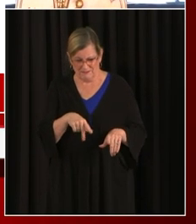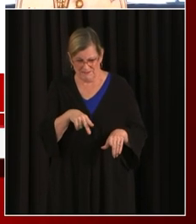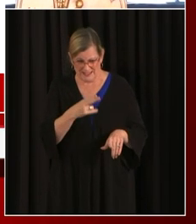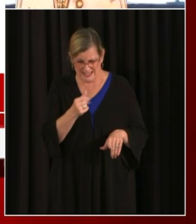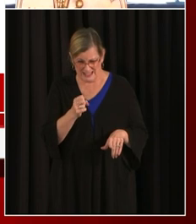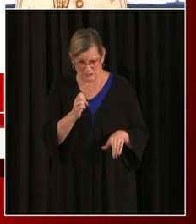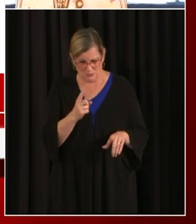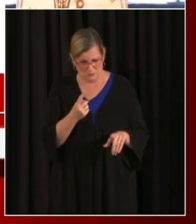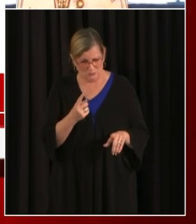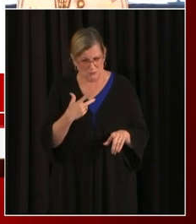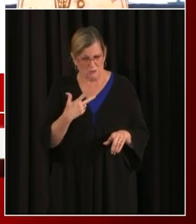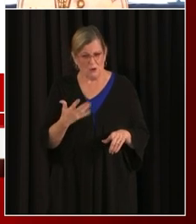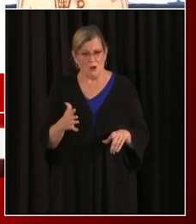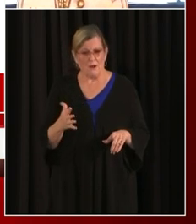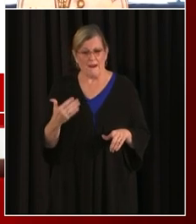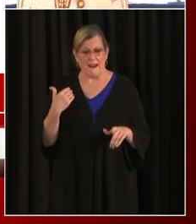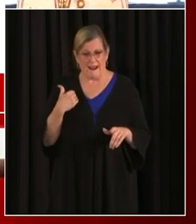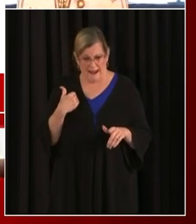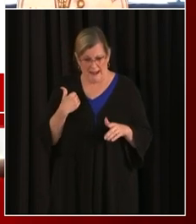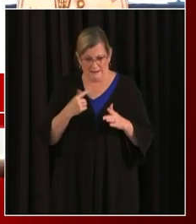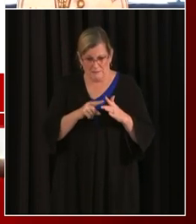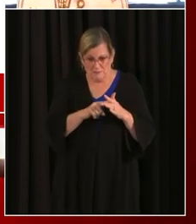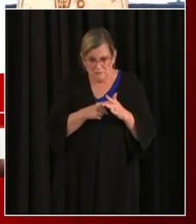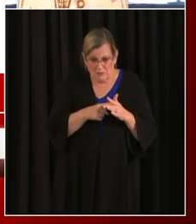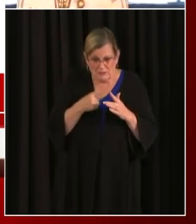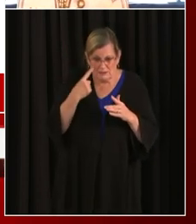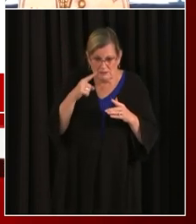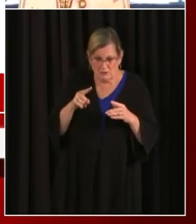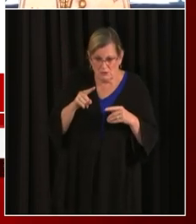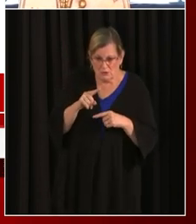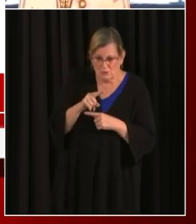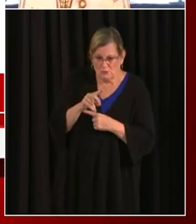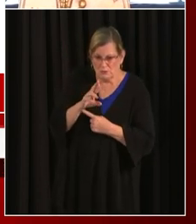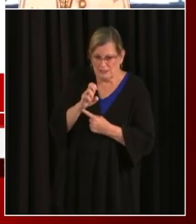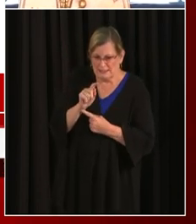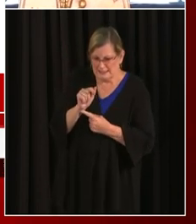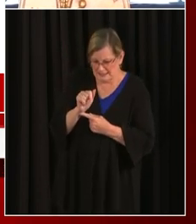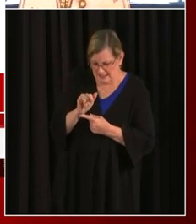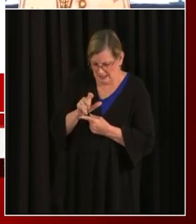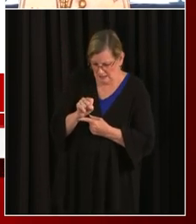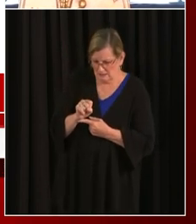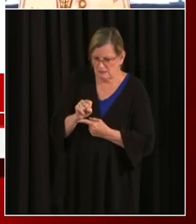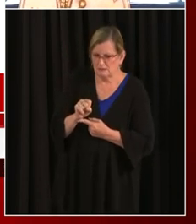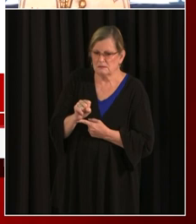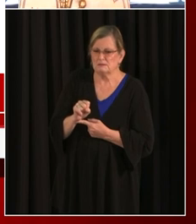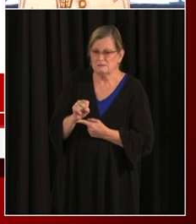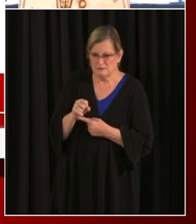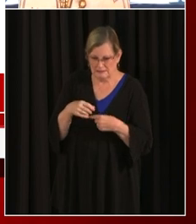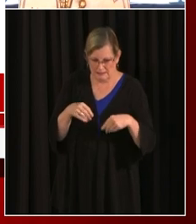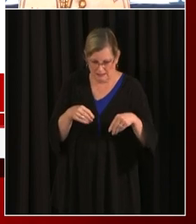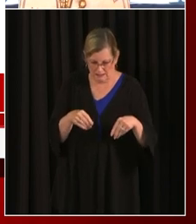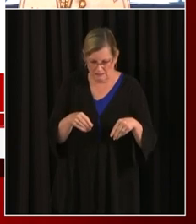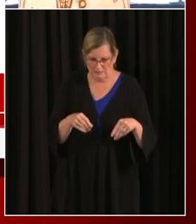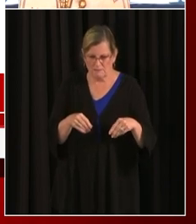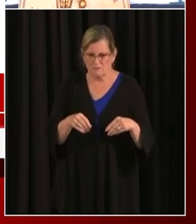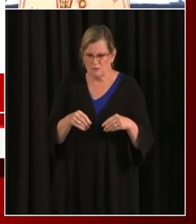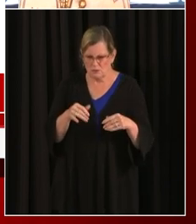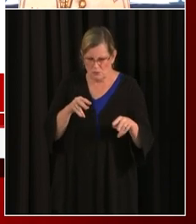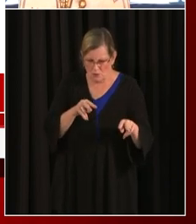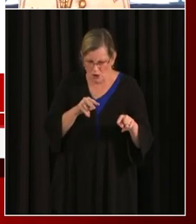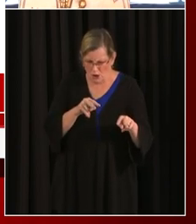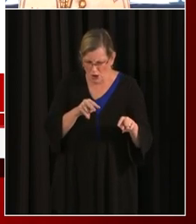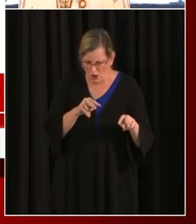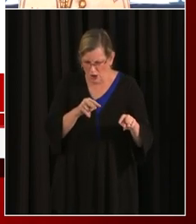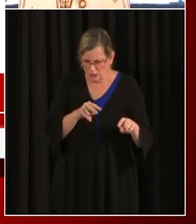we also had a pilot for retail, which was very helpful to us in sharing the experience with